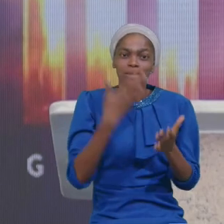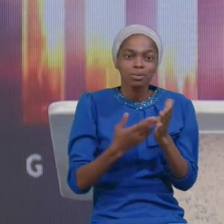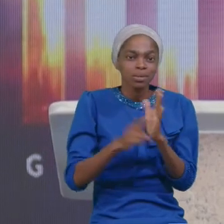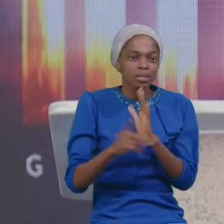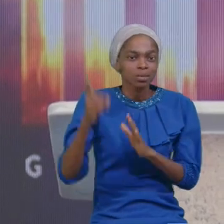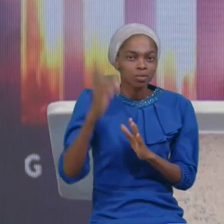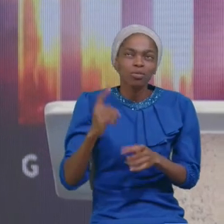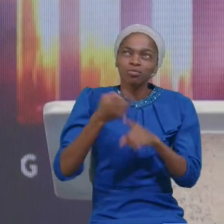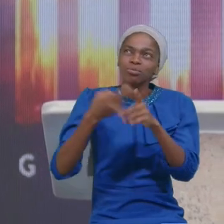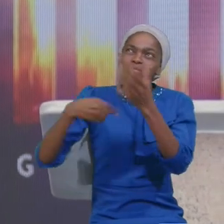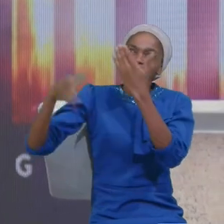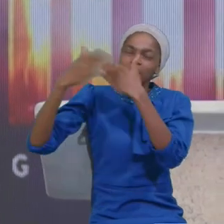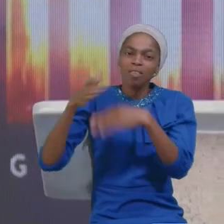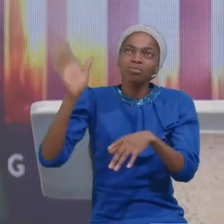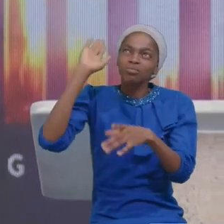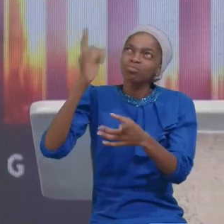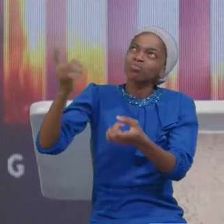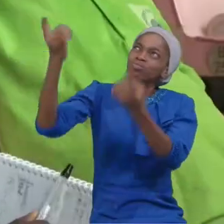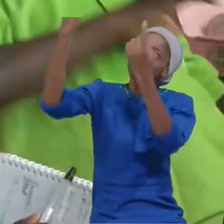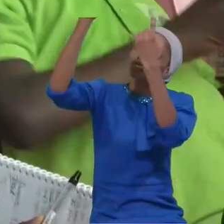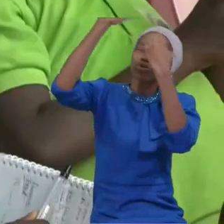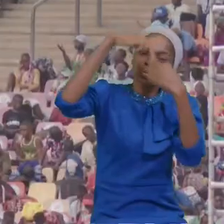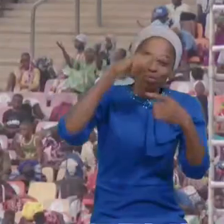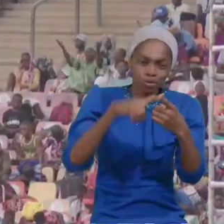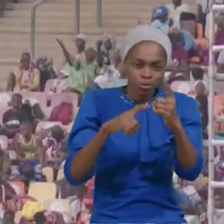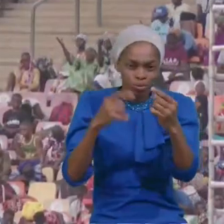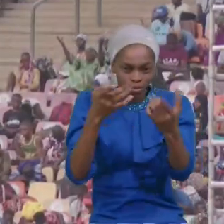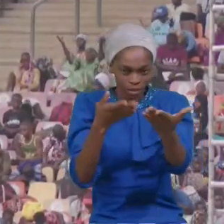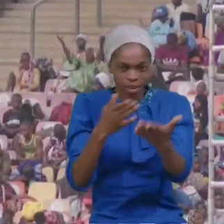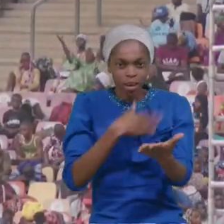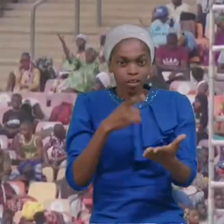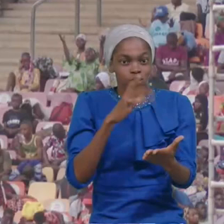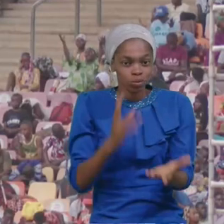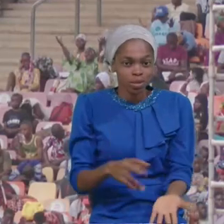with the strength of an eagle in Jesus' name.